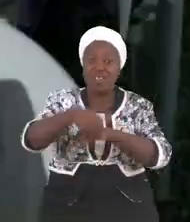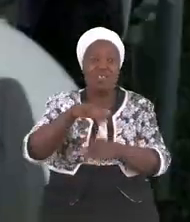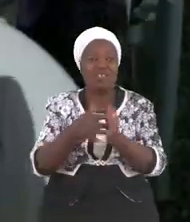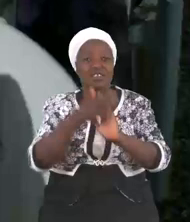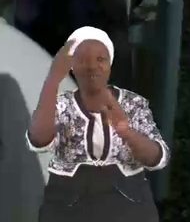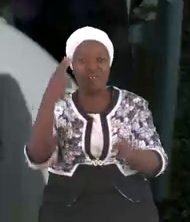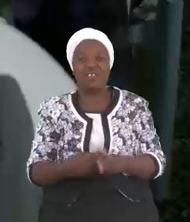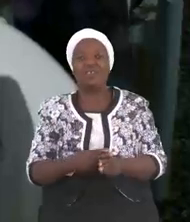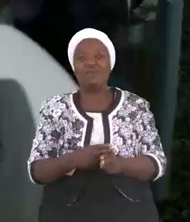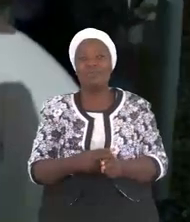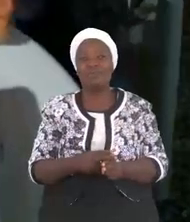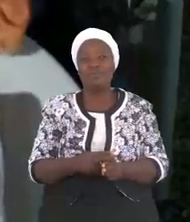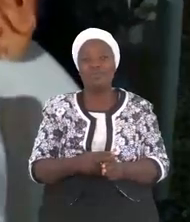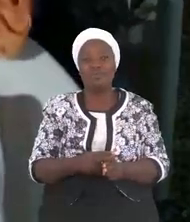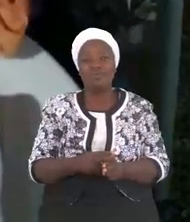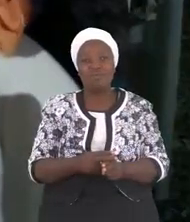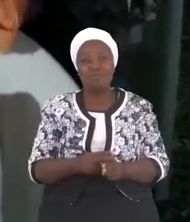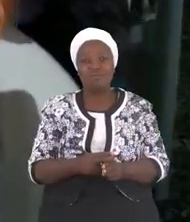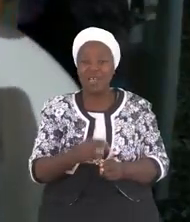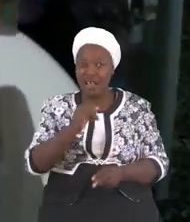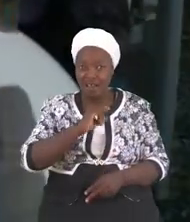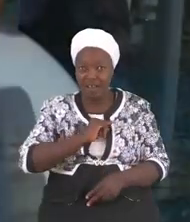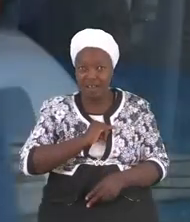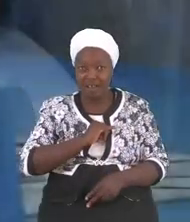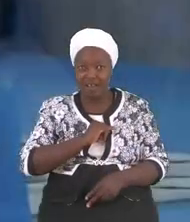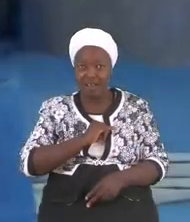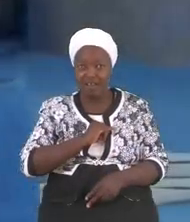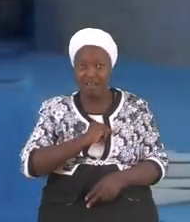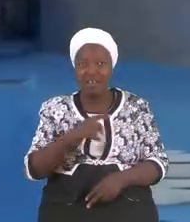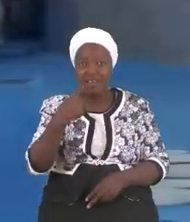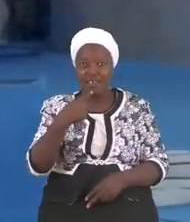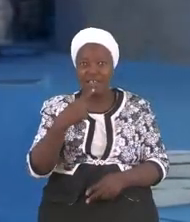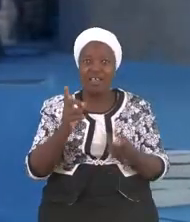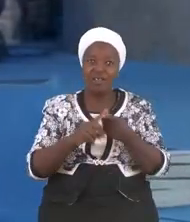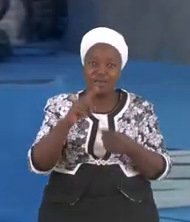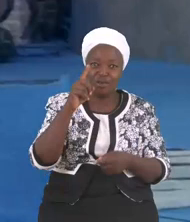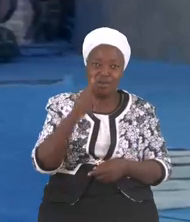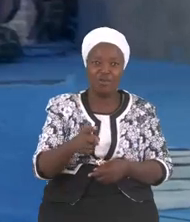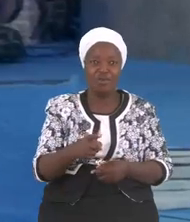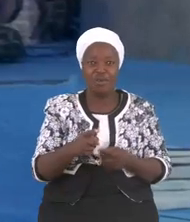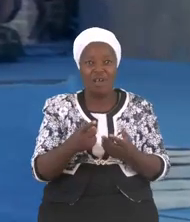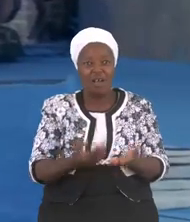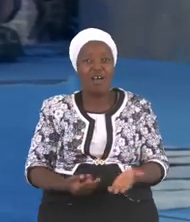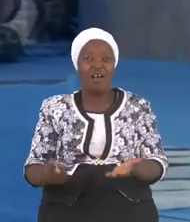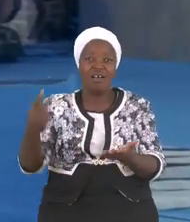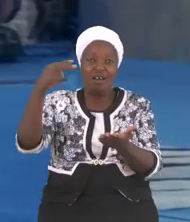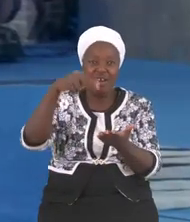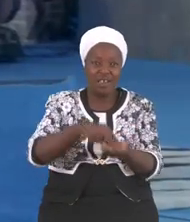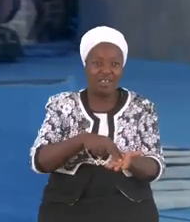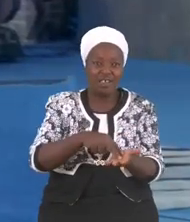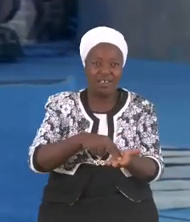Jesus' name. I say unto thee, arise and take up